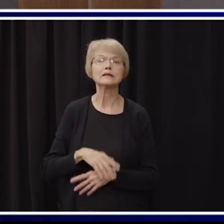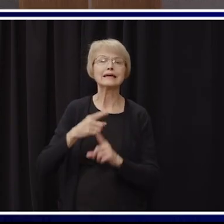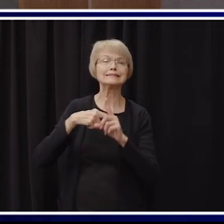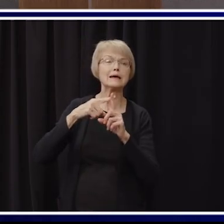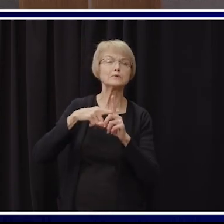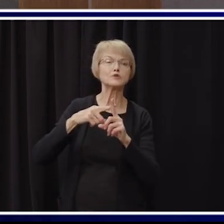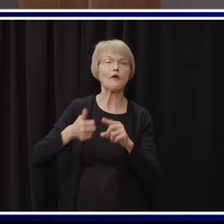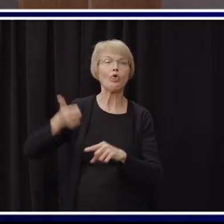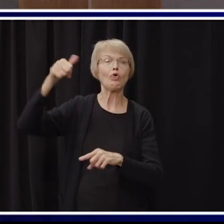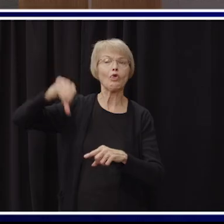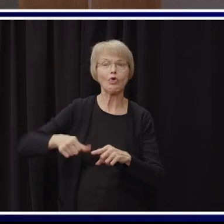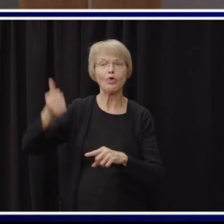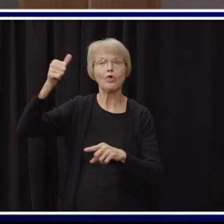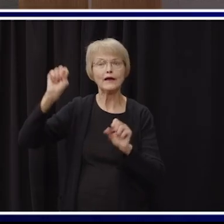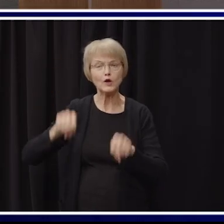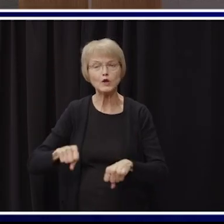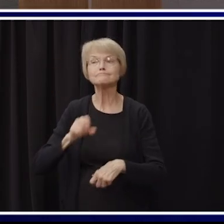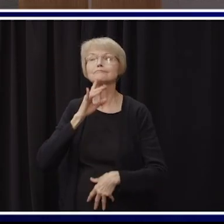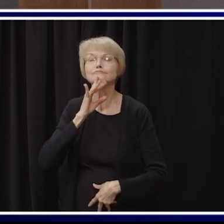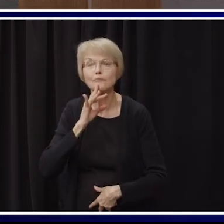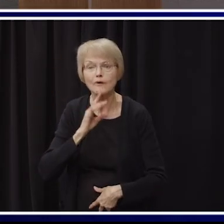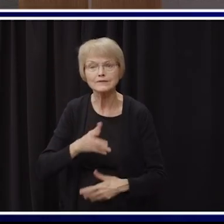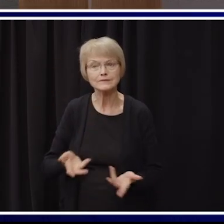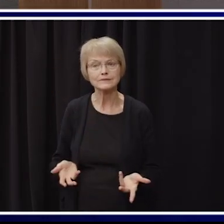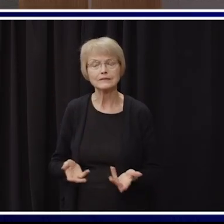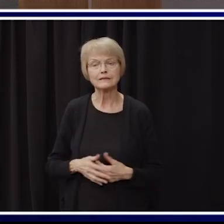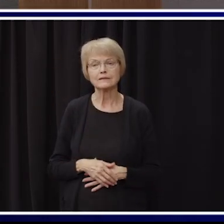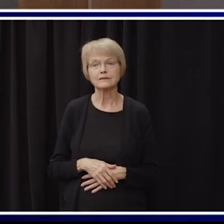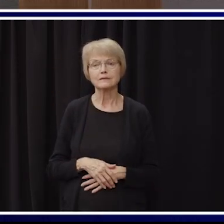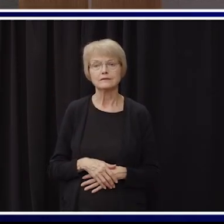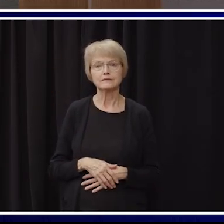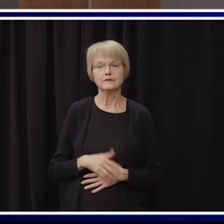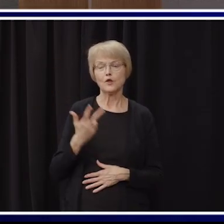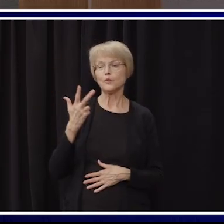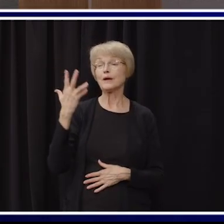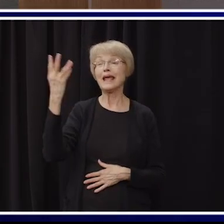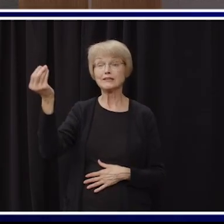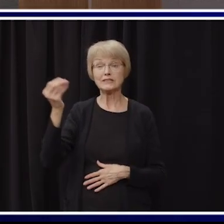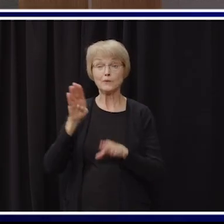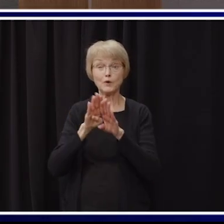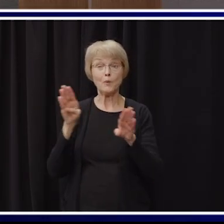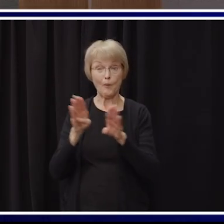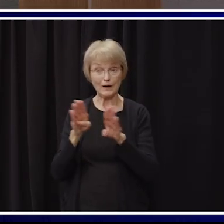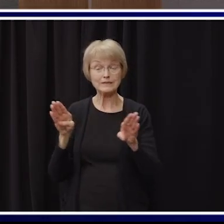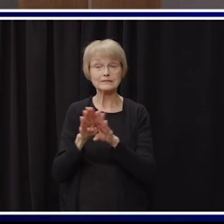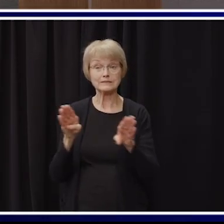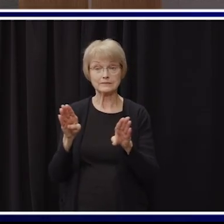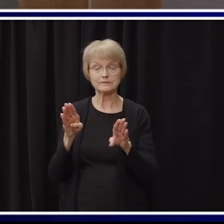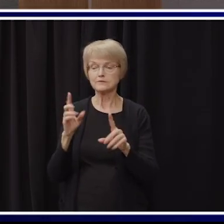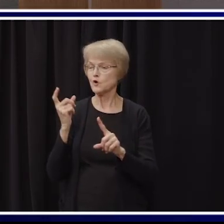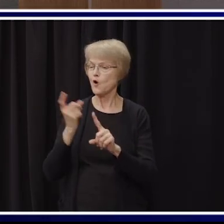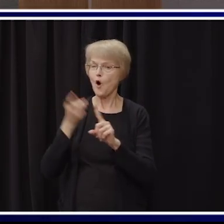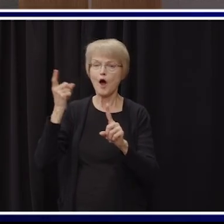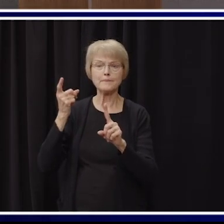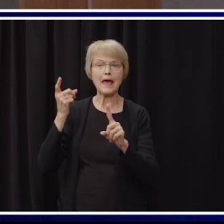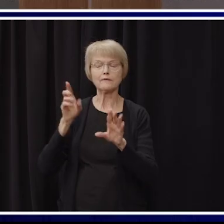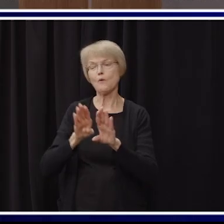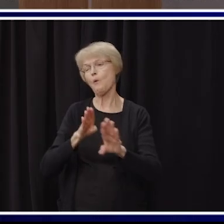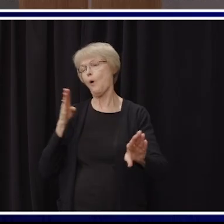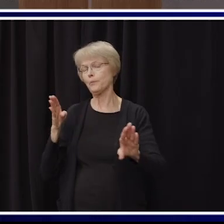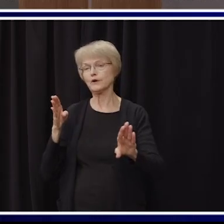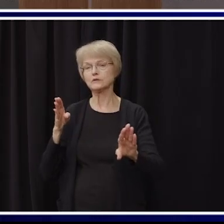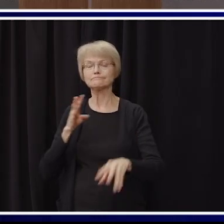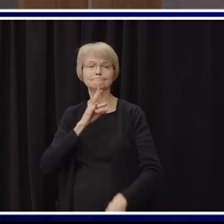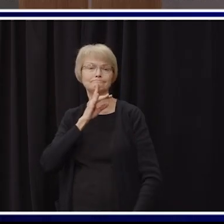in the home. We had 3 exterior doors that had automatic door openers that he could